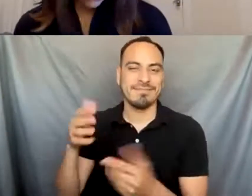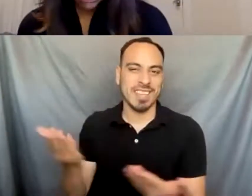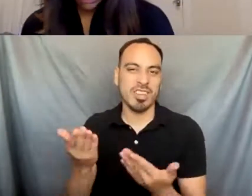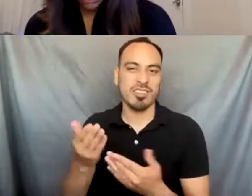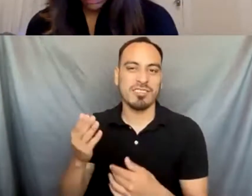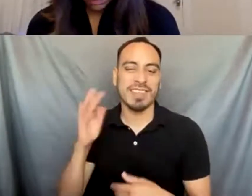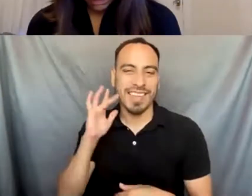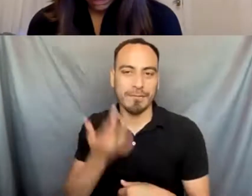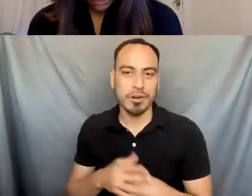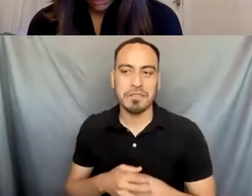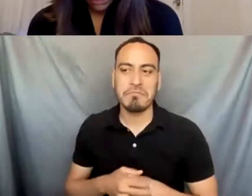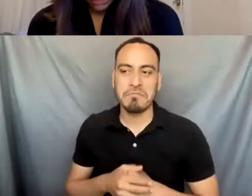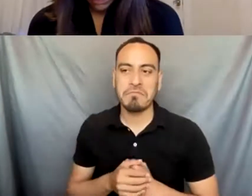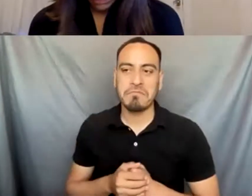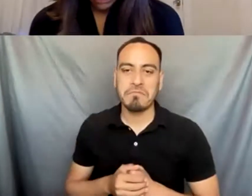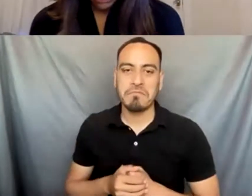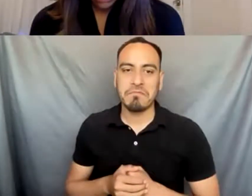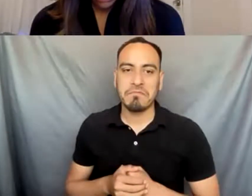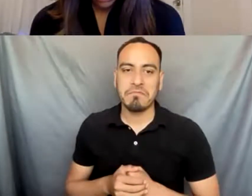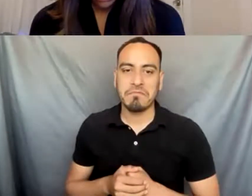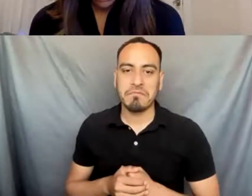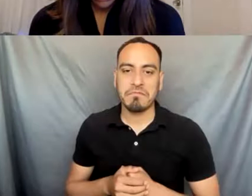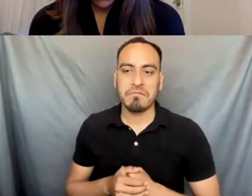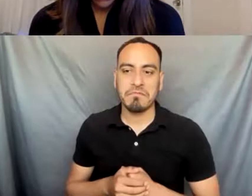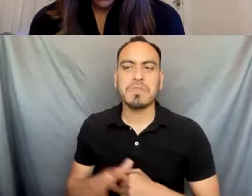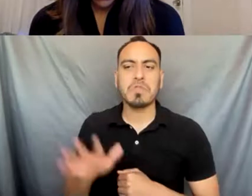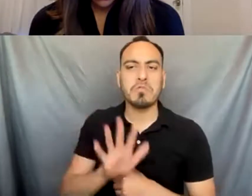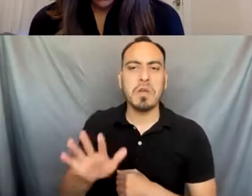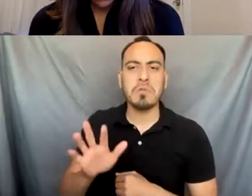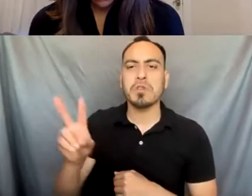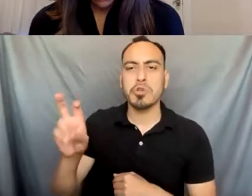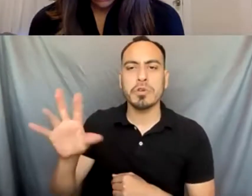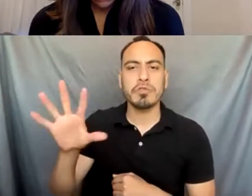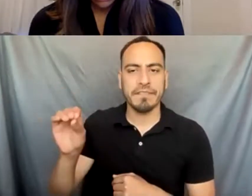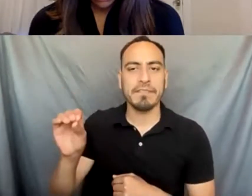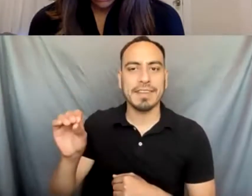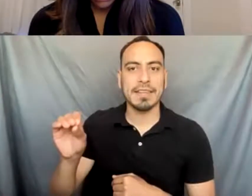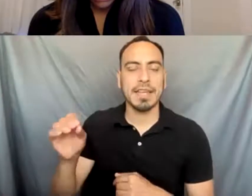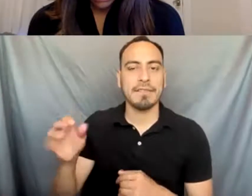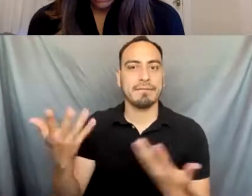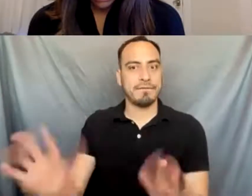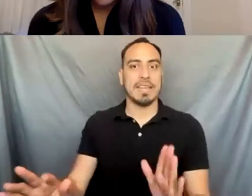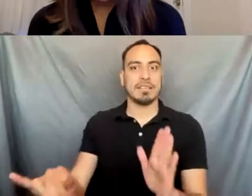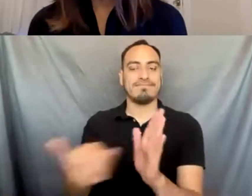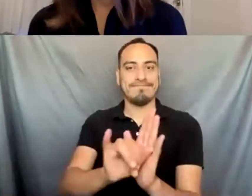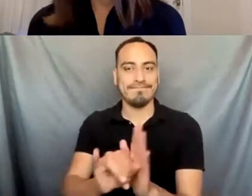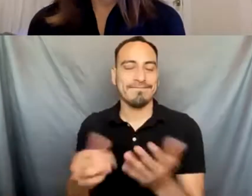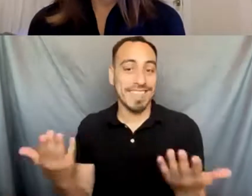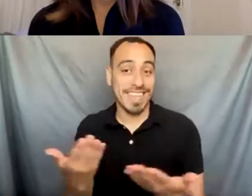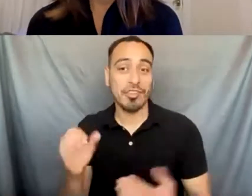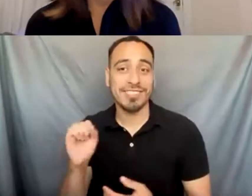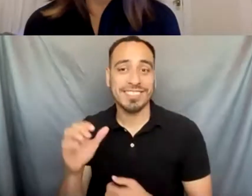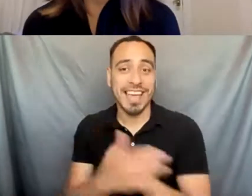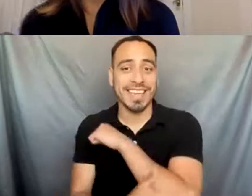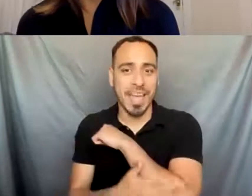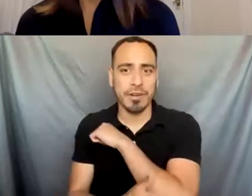There are about 250 that have been identified in Sacramento County, which is the most of